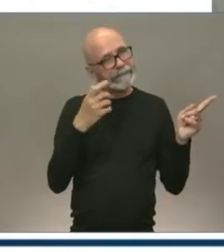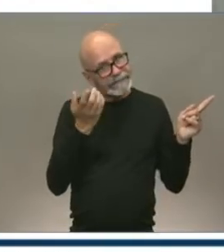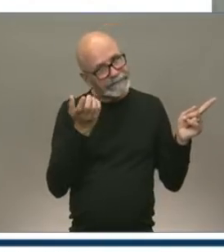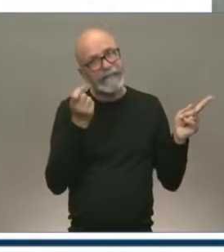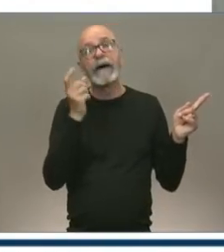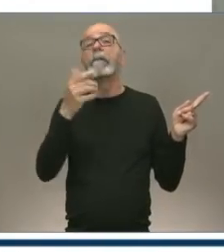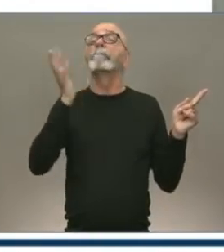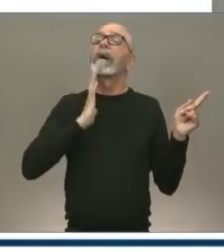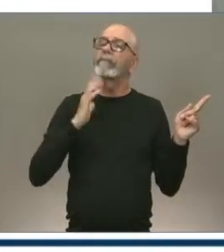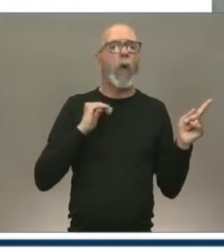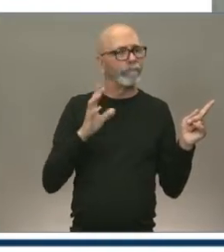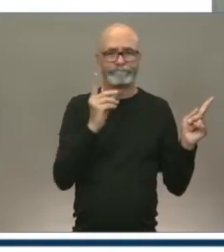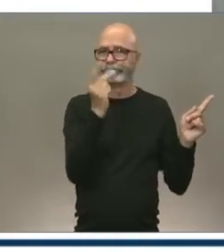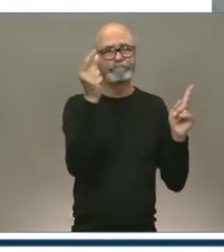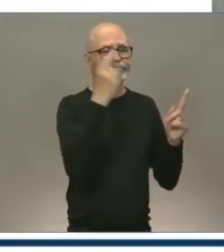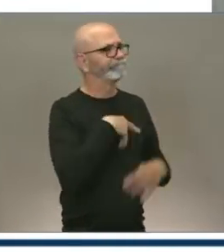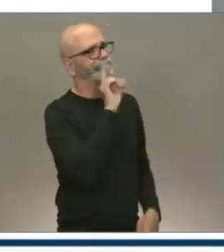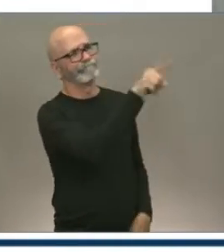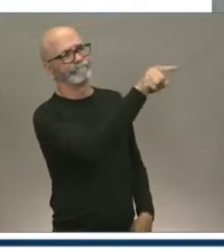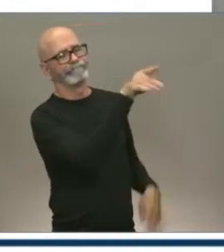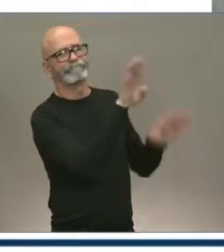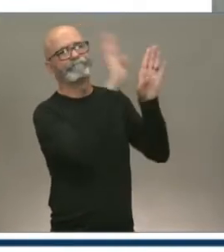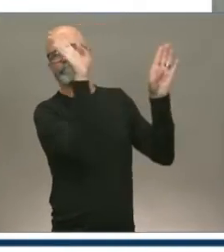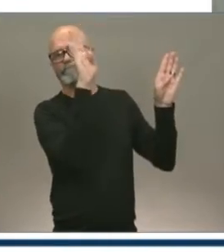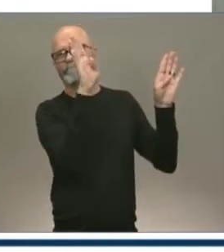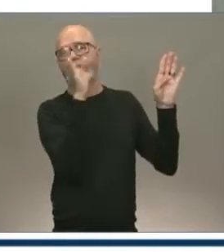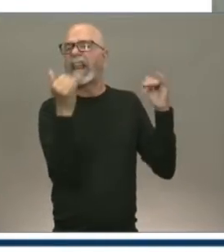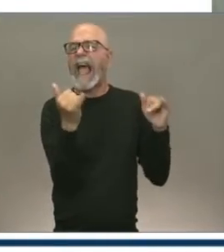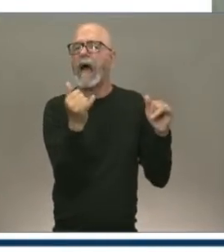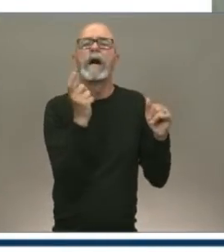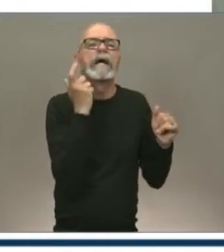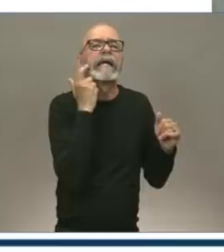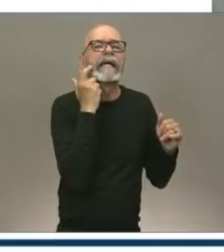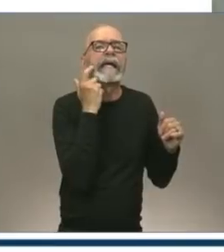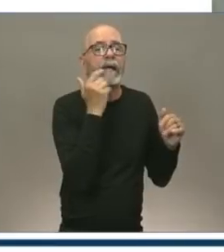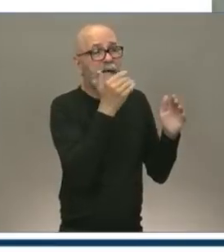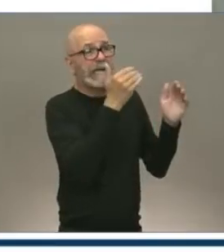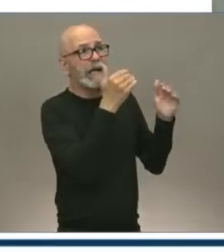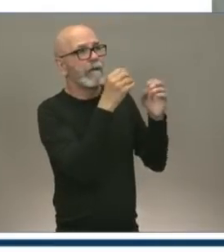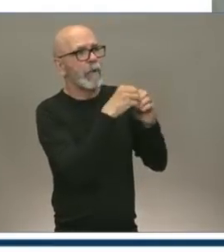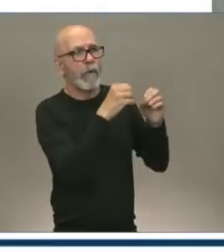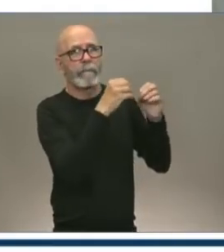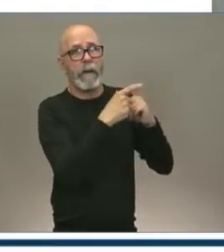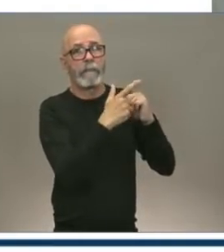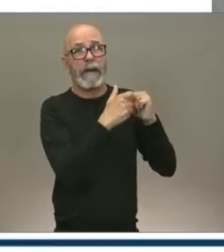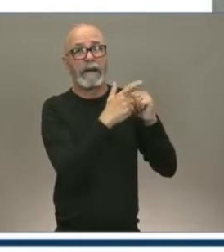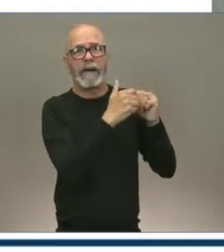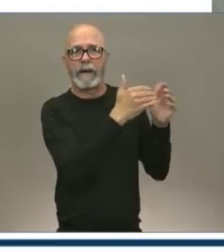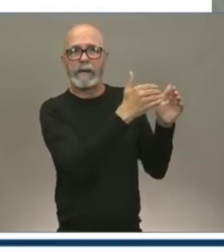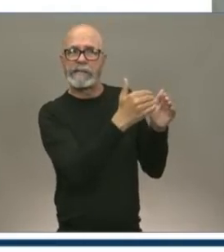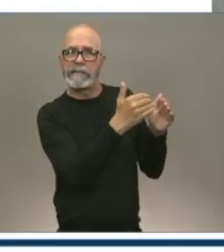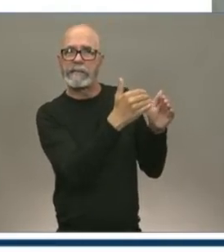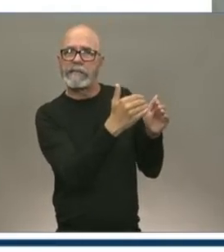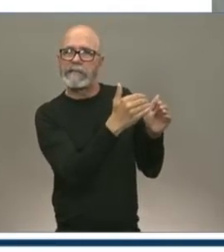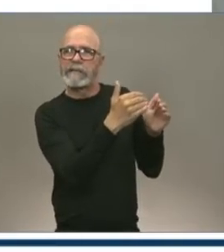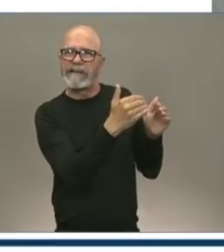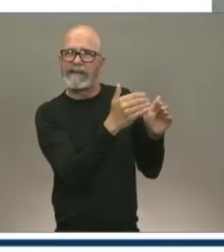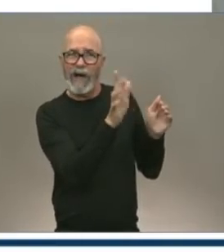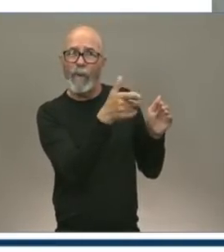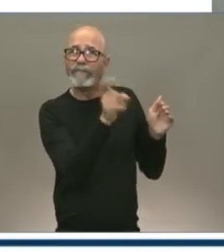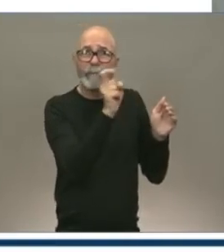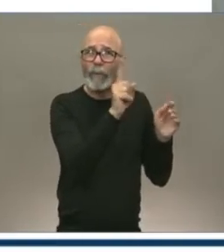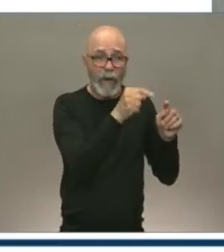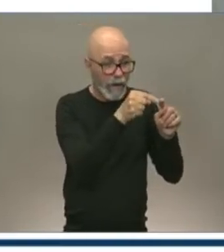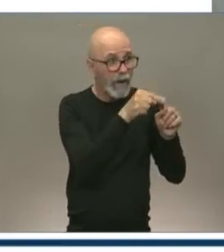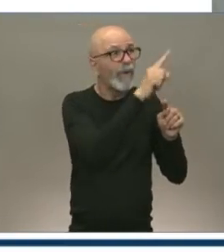and that continues. We see cases in Moncton that aren't necessarily linked to Edmundston. They're